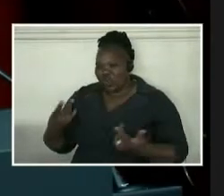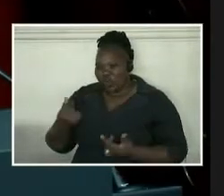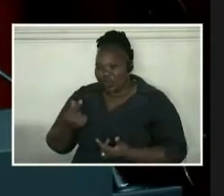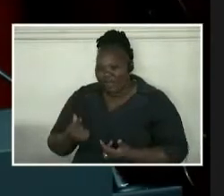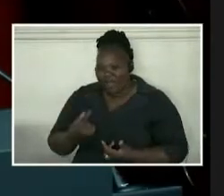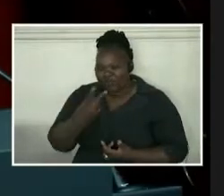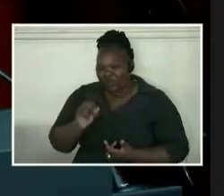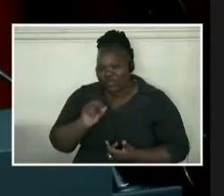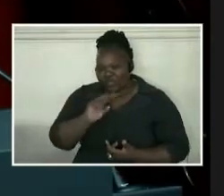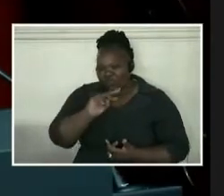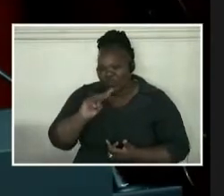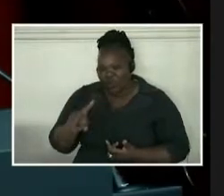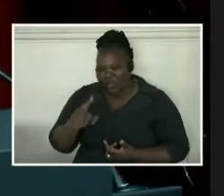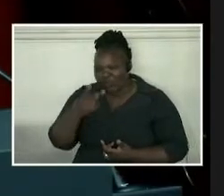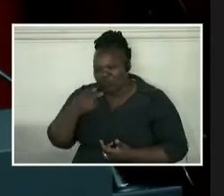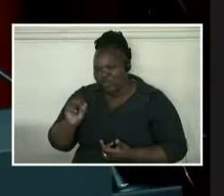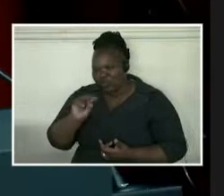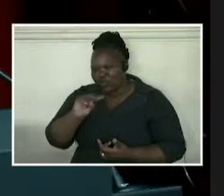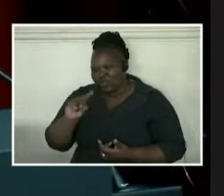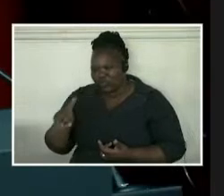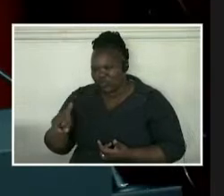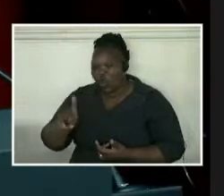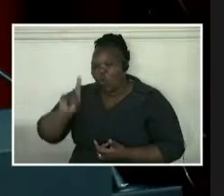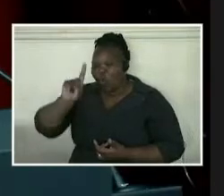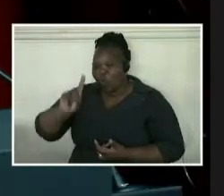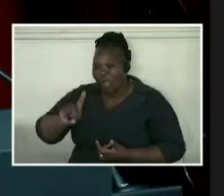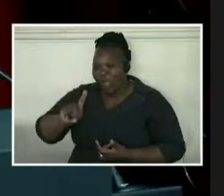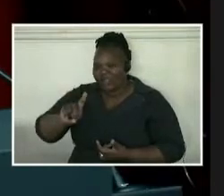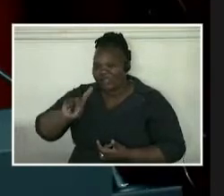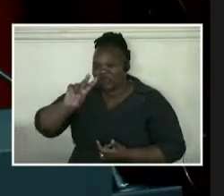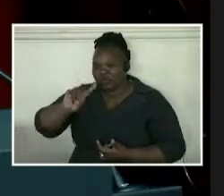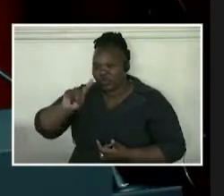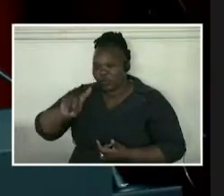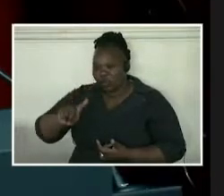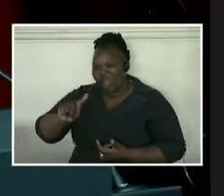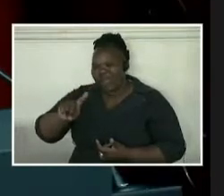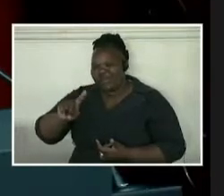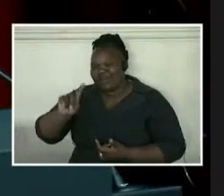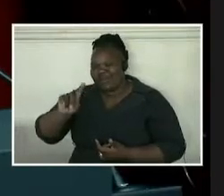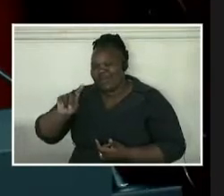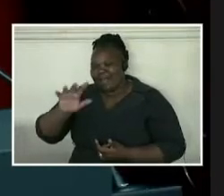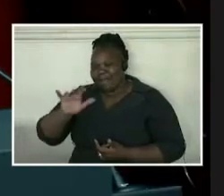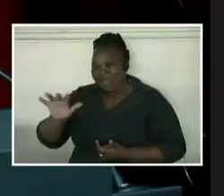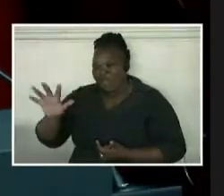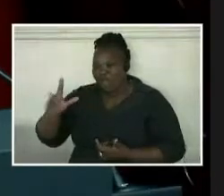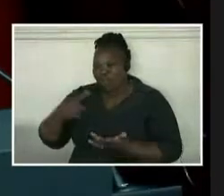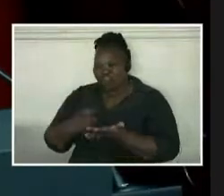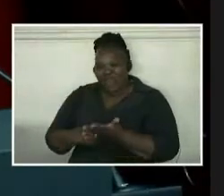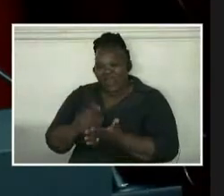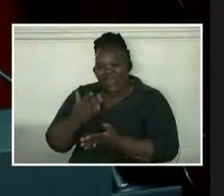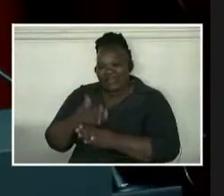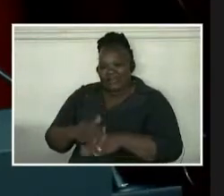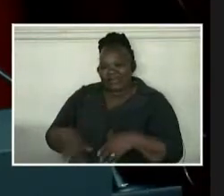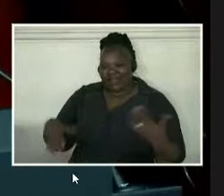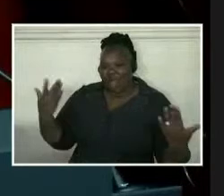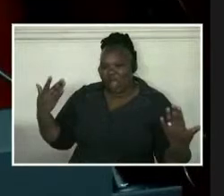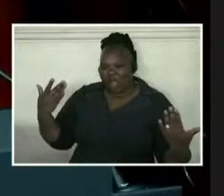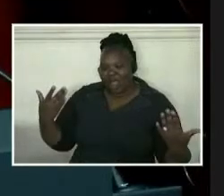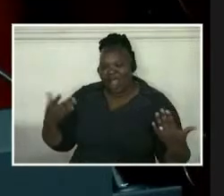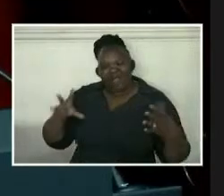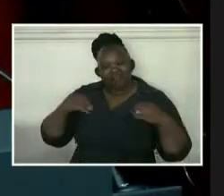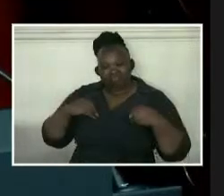2022. 131 million was understand mec this is completely